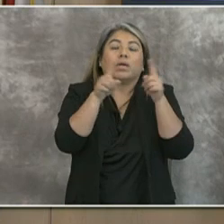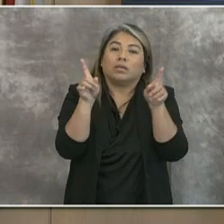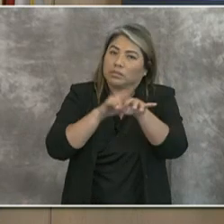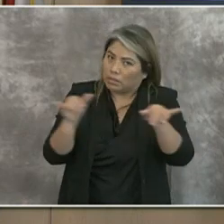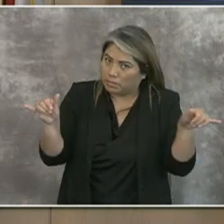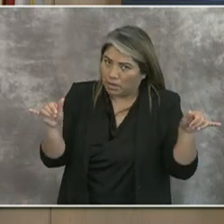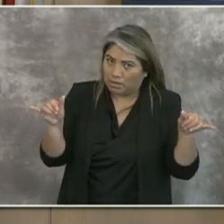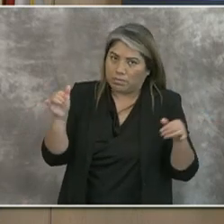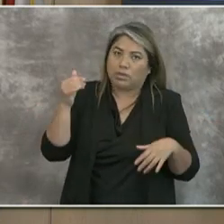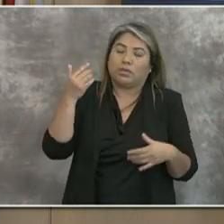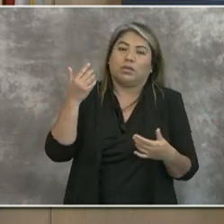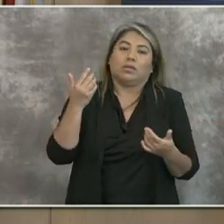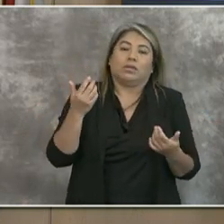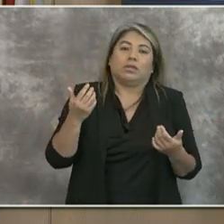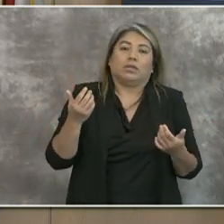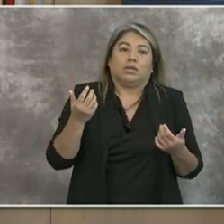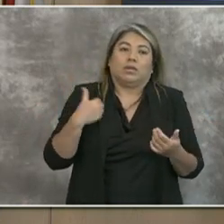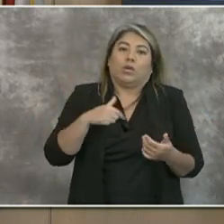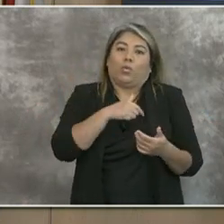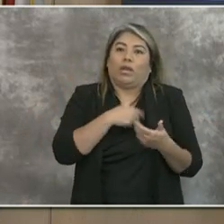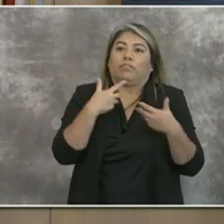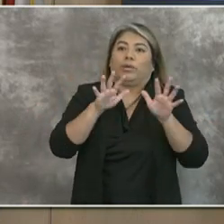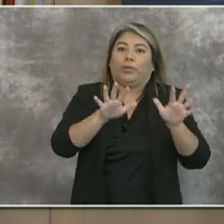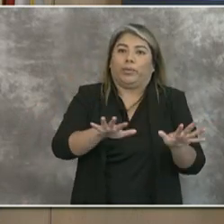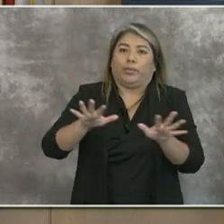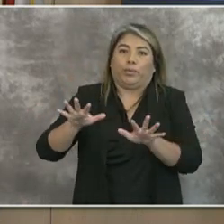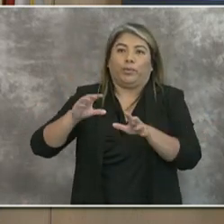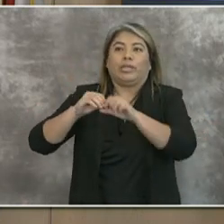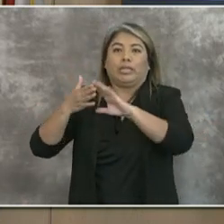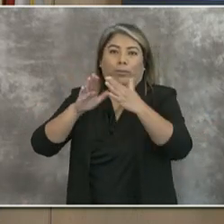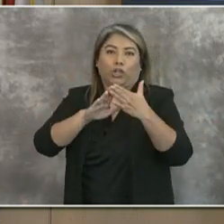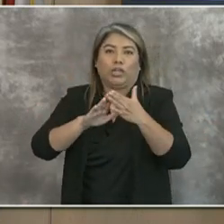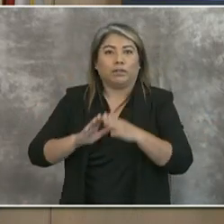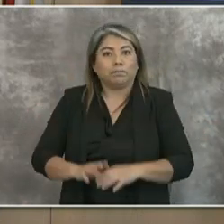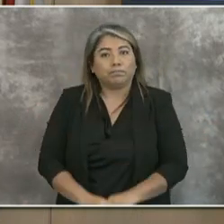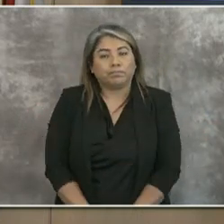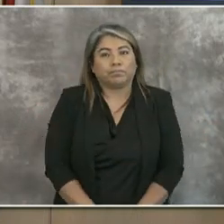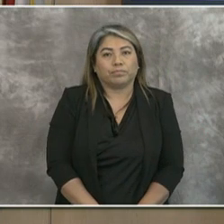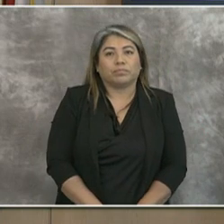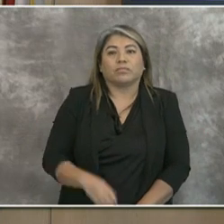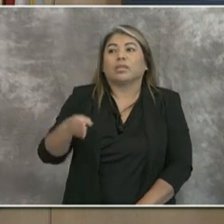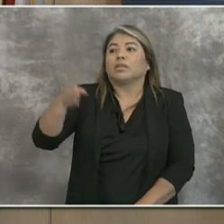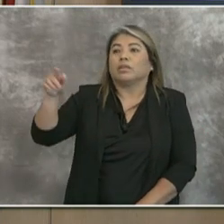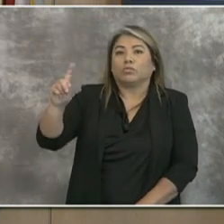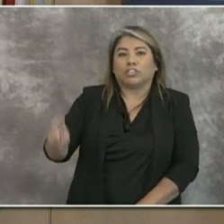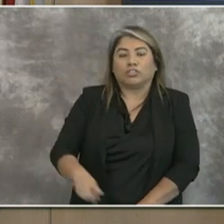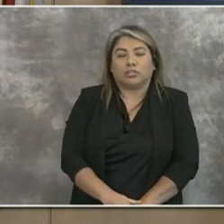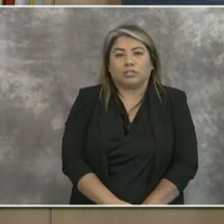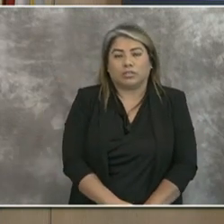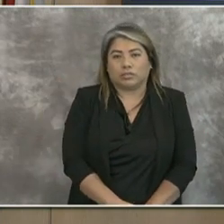we maintain order in the community. Okay, next question.